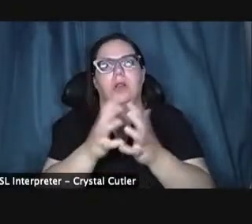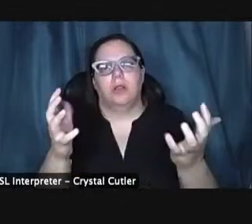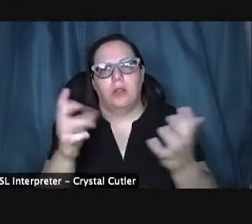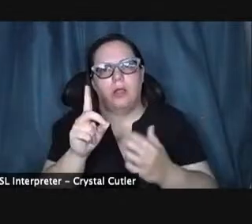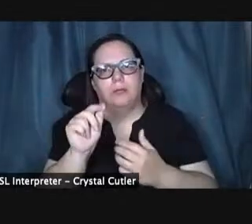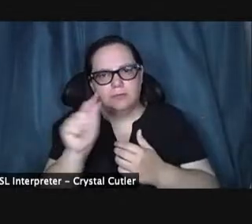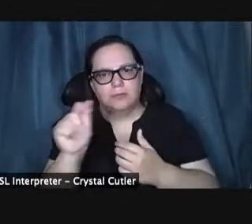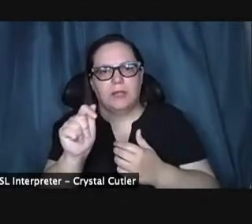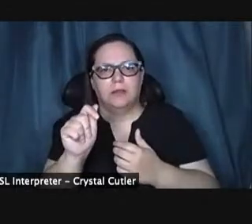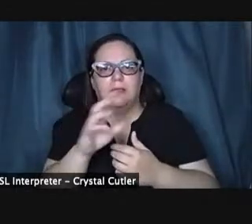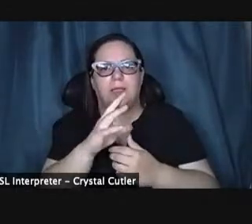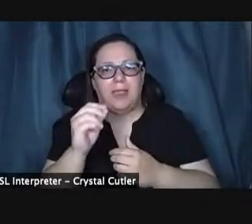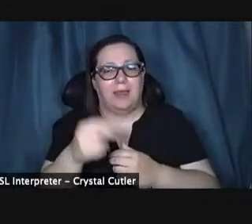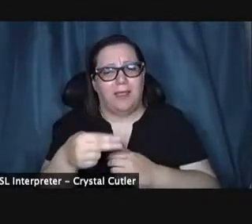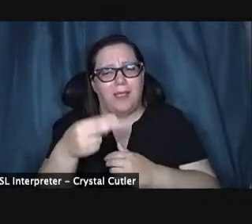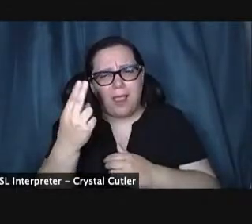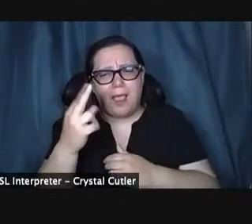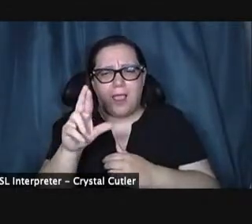high resolution.